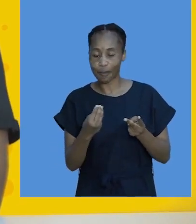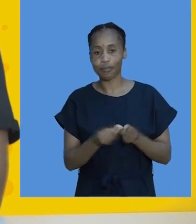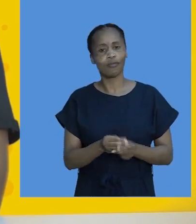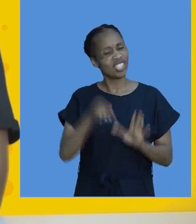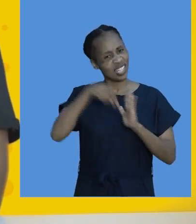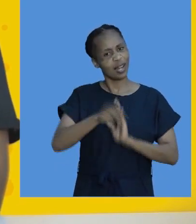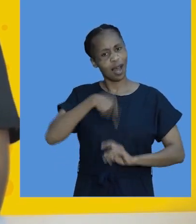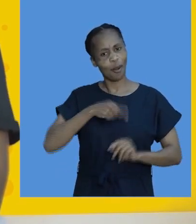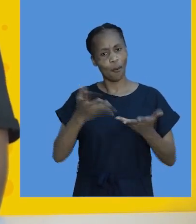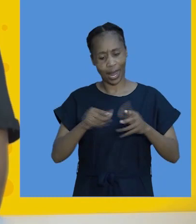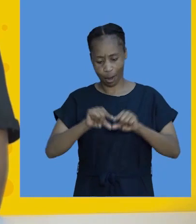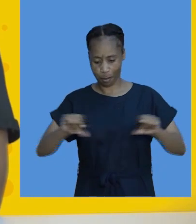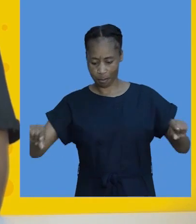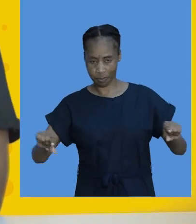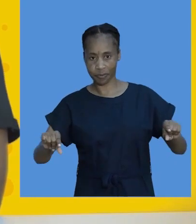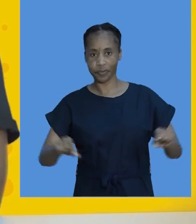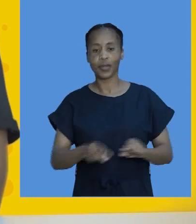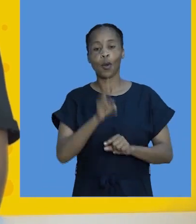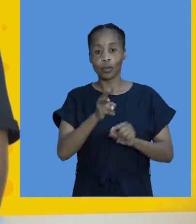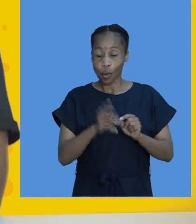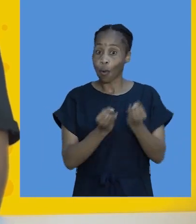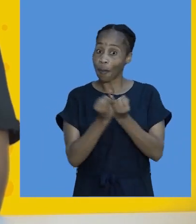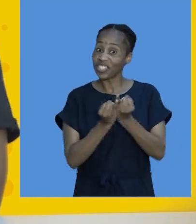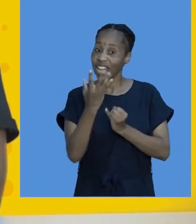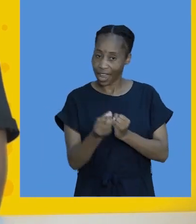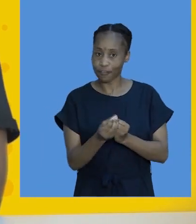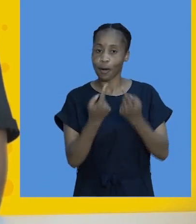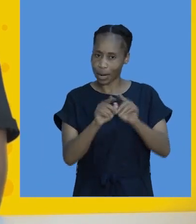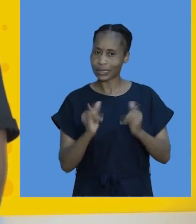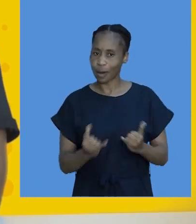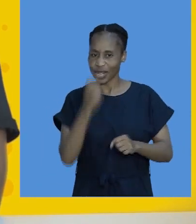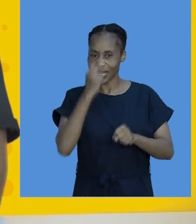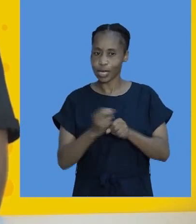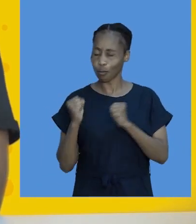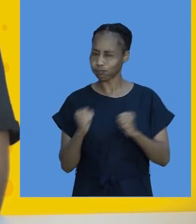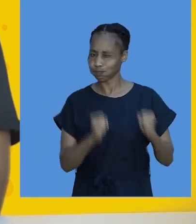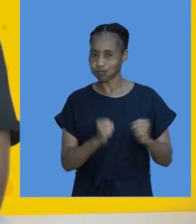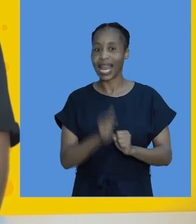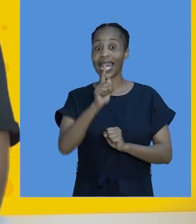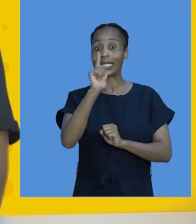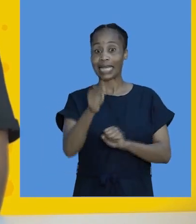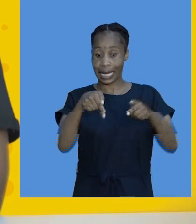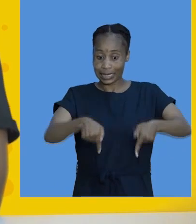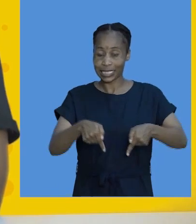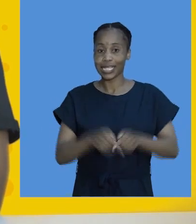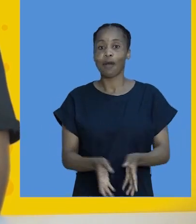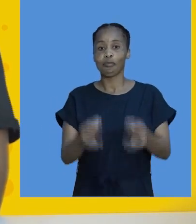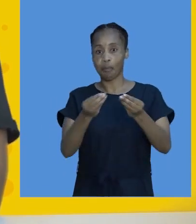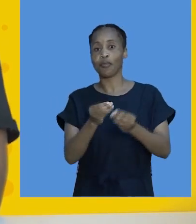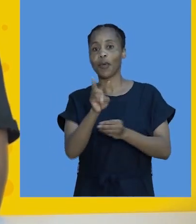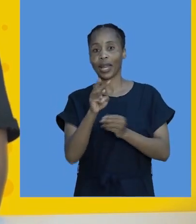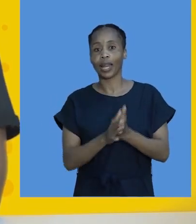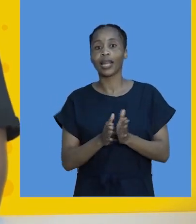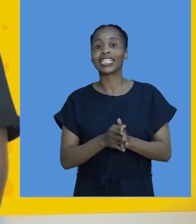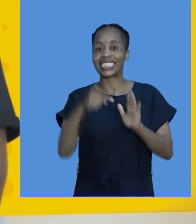for you guys, so please stay tuned to get all of those details later on in the show. I've got Pearl, our sign language